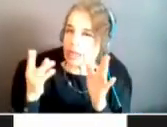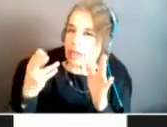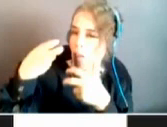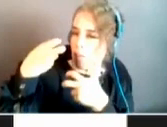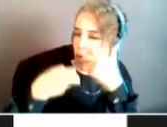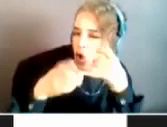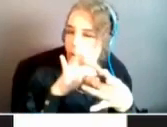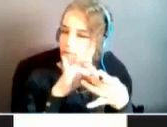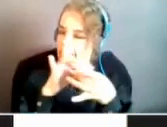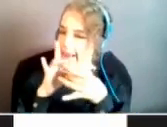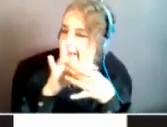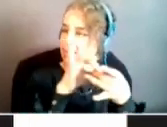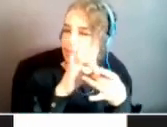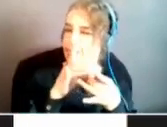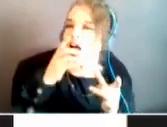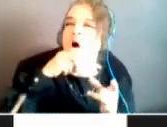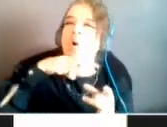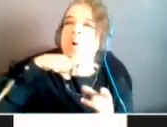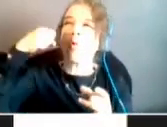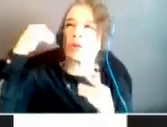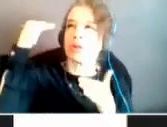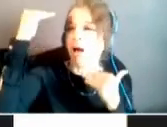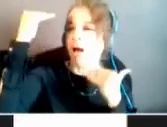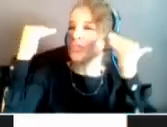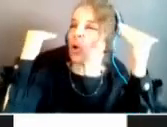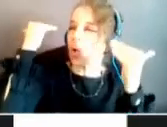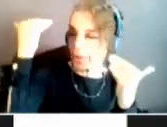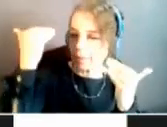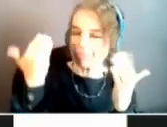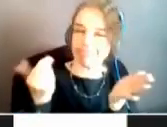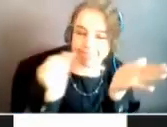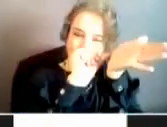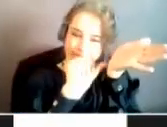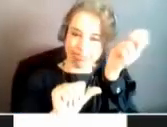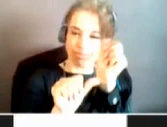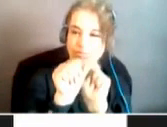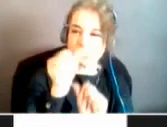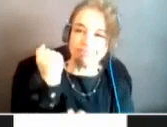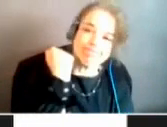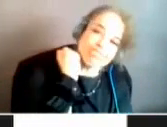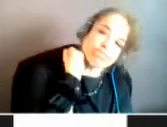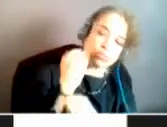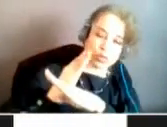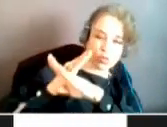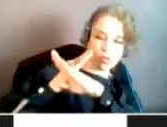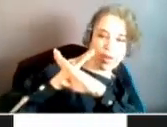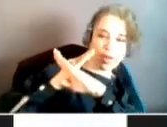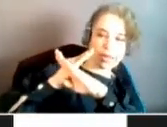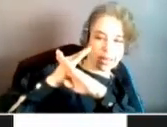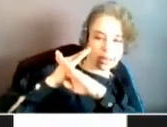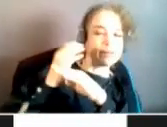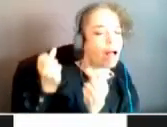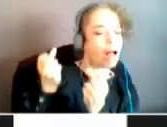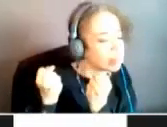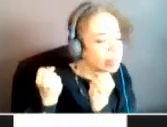to older adults and suicide prevention. And I have a lot of